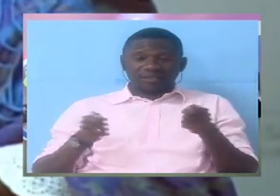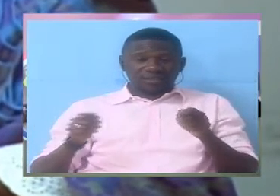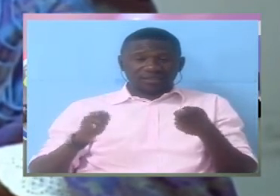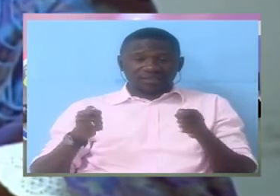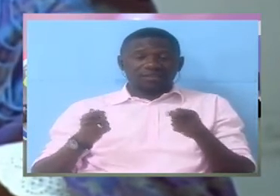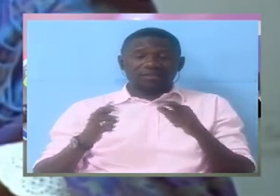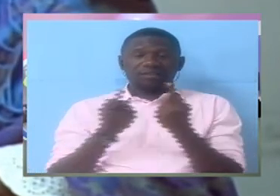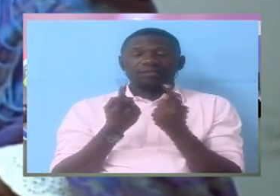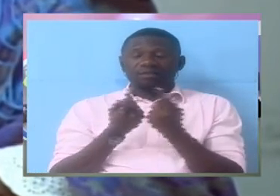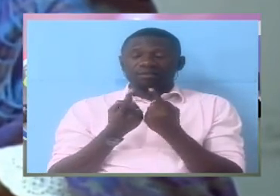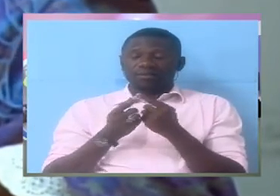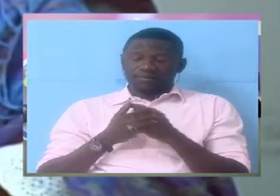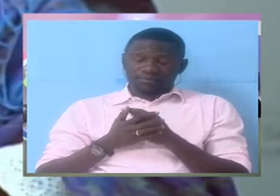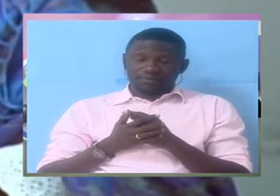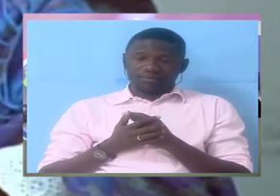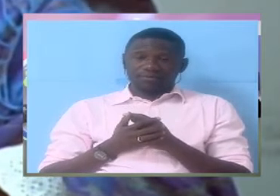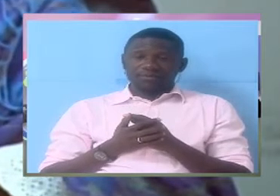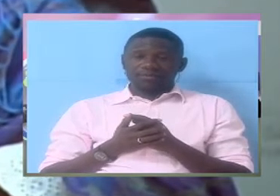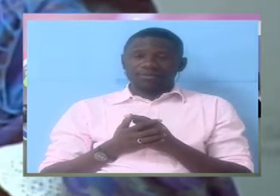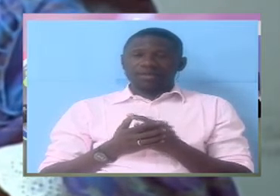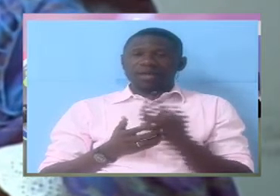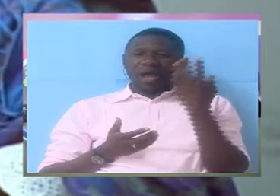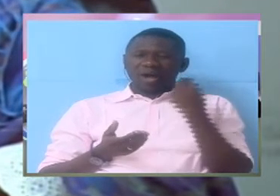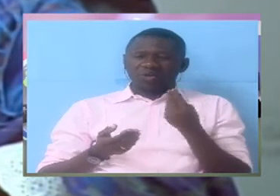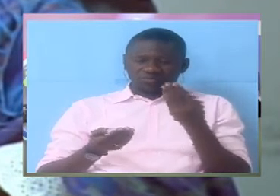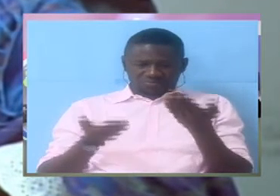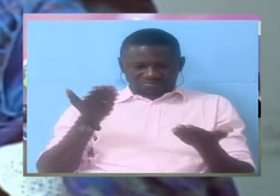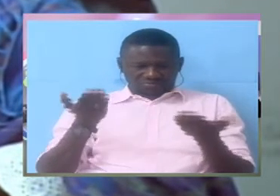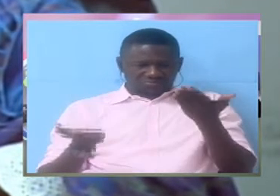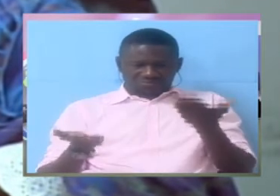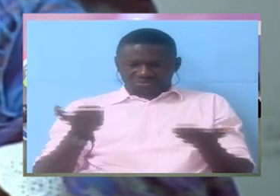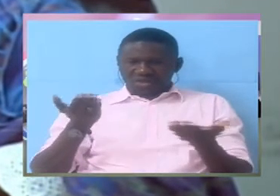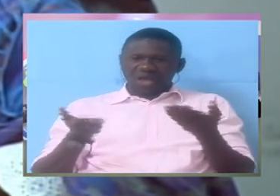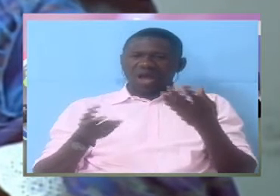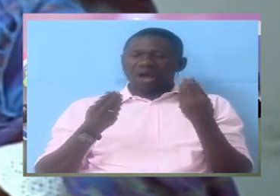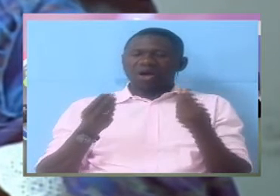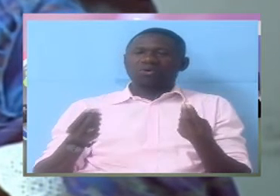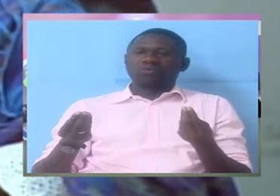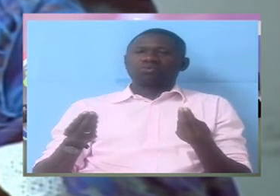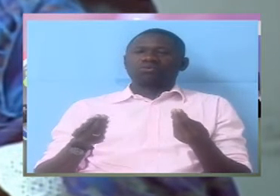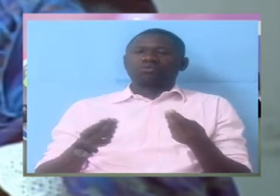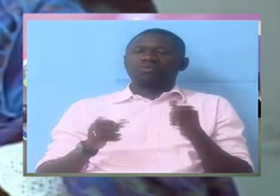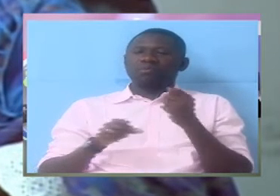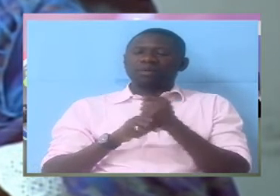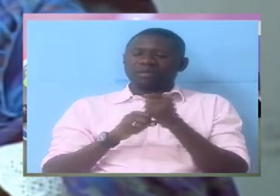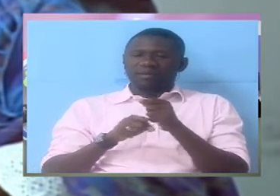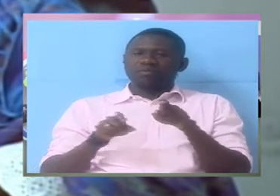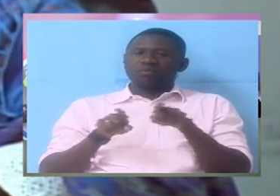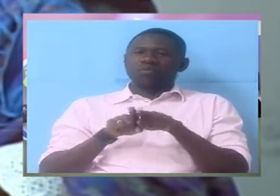mutajire ya. How do you reconcile the two? Nyim fulol be takindino la nyaadi le keke kilindi.